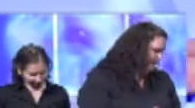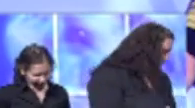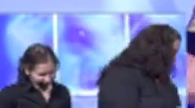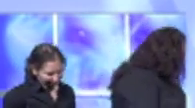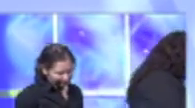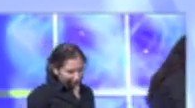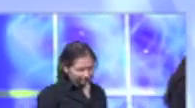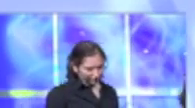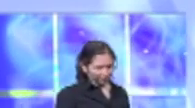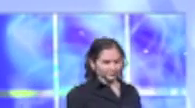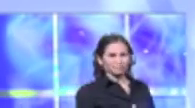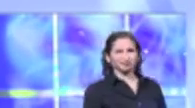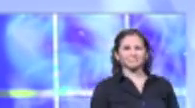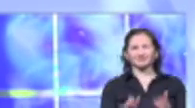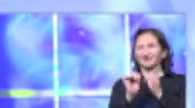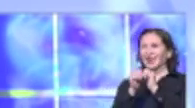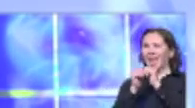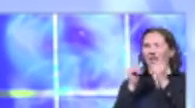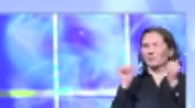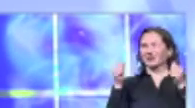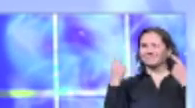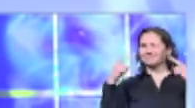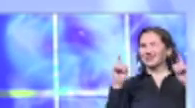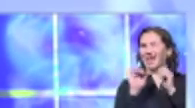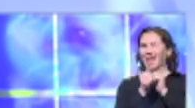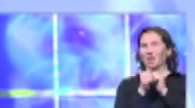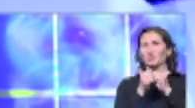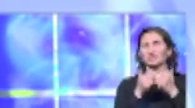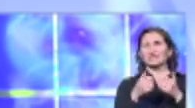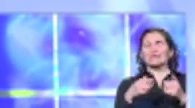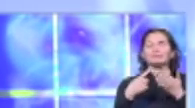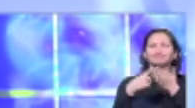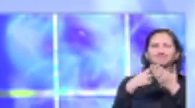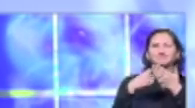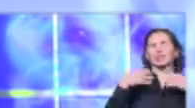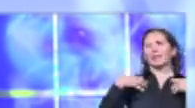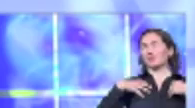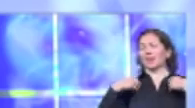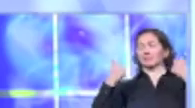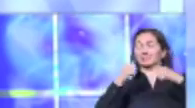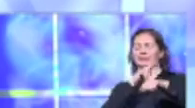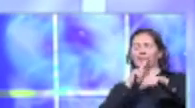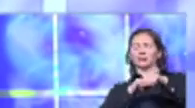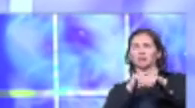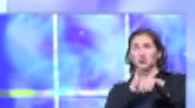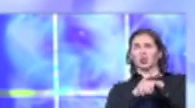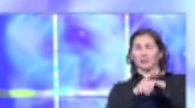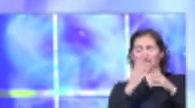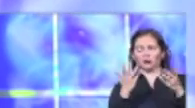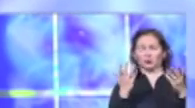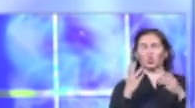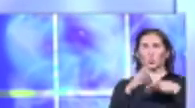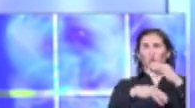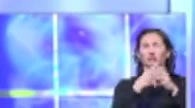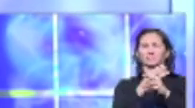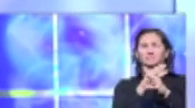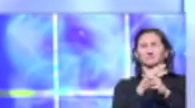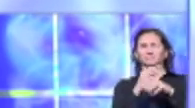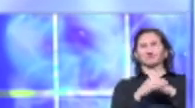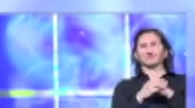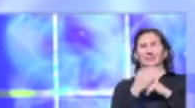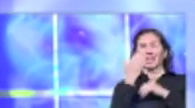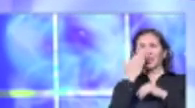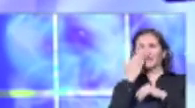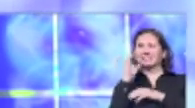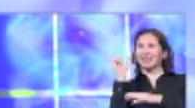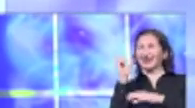How do we get to where we want to go? And we talk about having the healthiest nation on this planet in a generation. Built into that is, in fact,